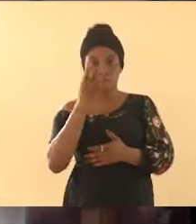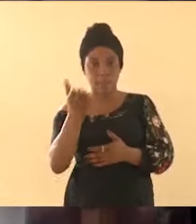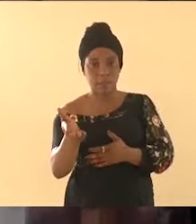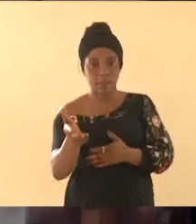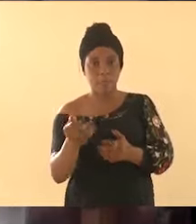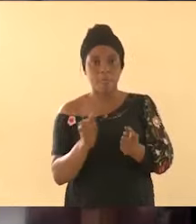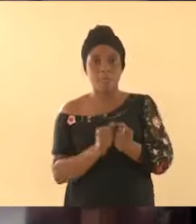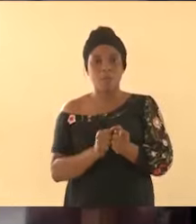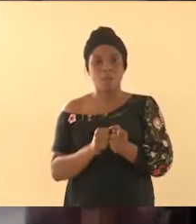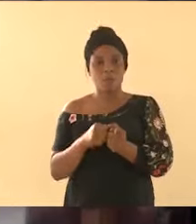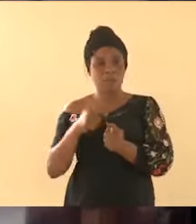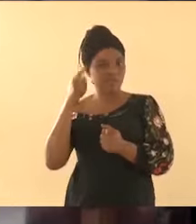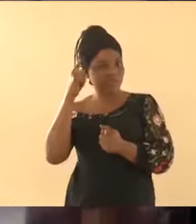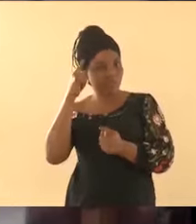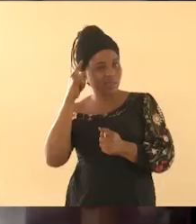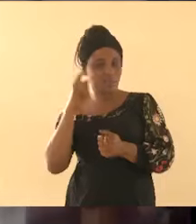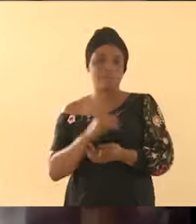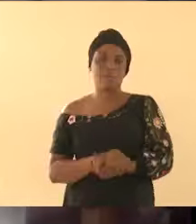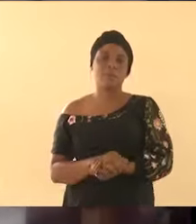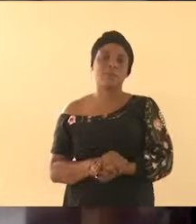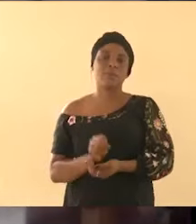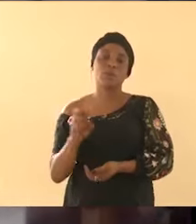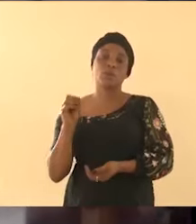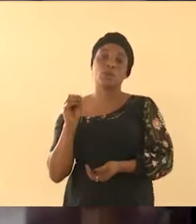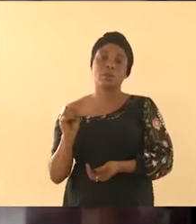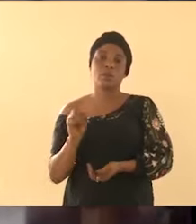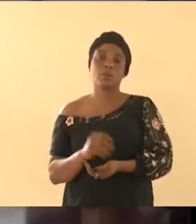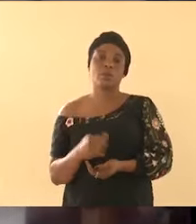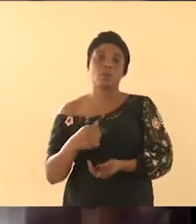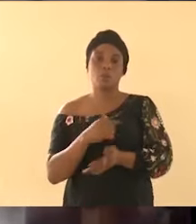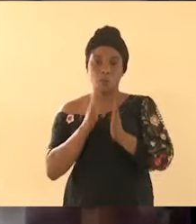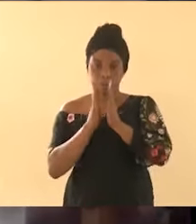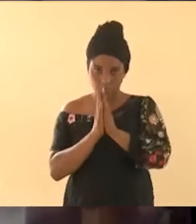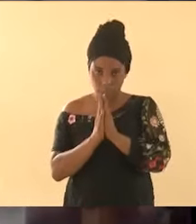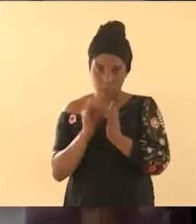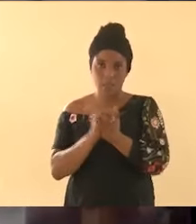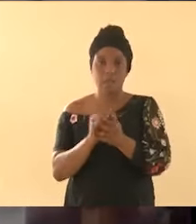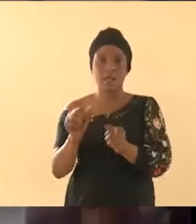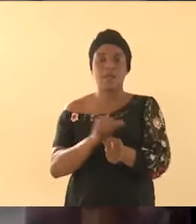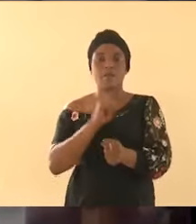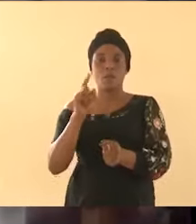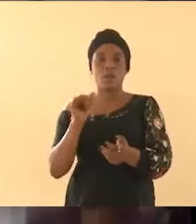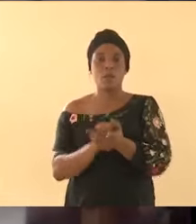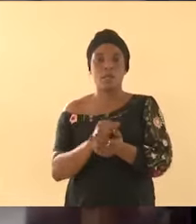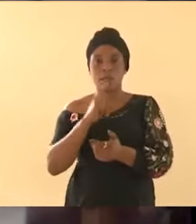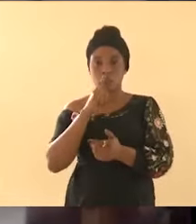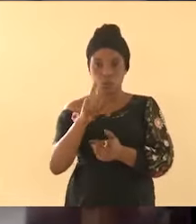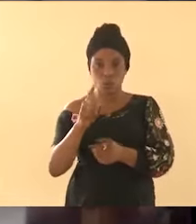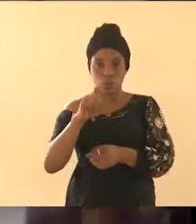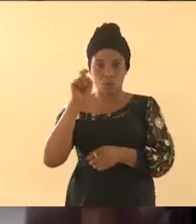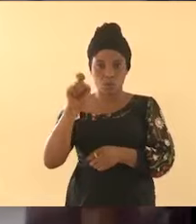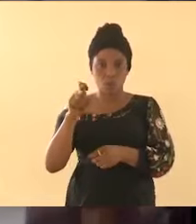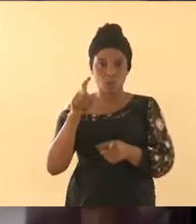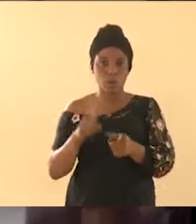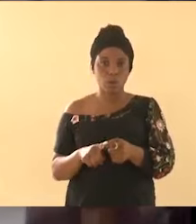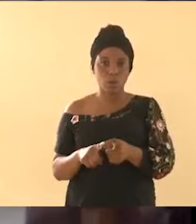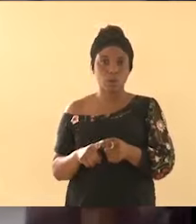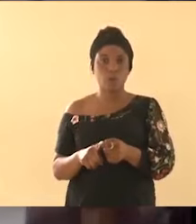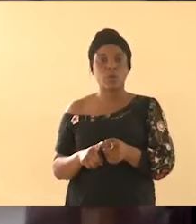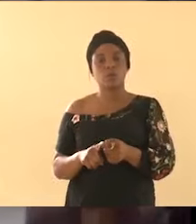will remain with their ideology. So we pray that everyone that is